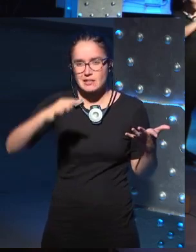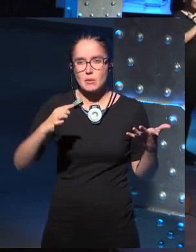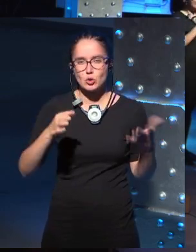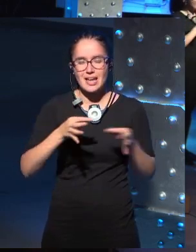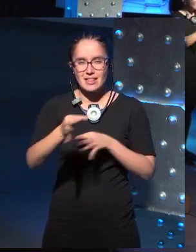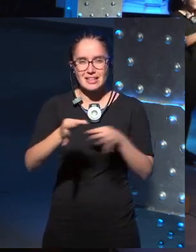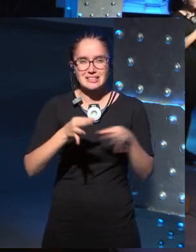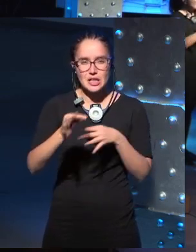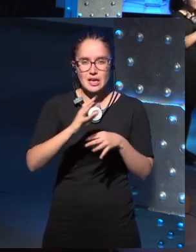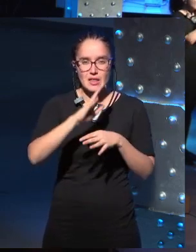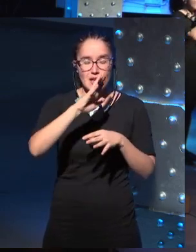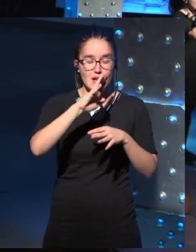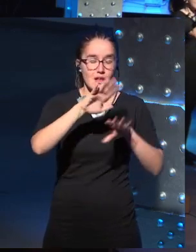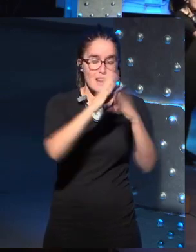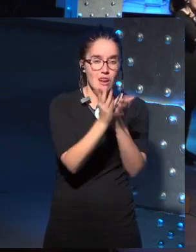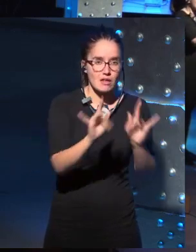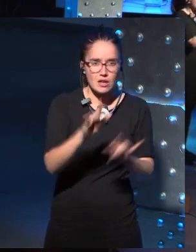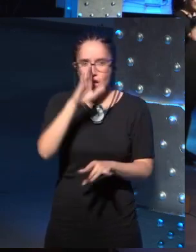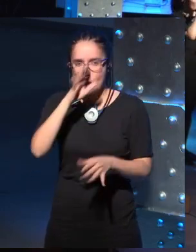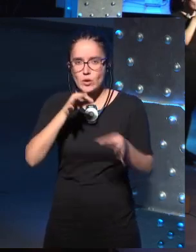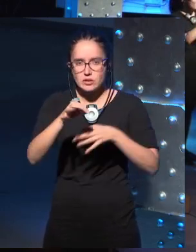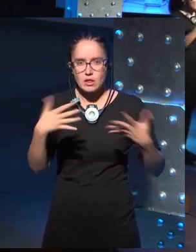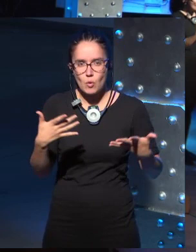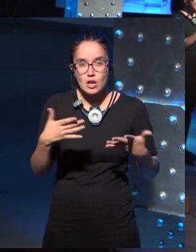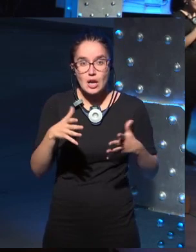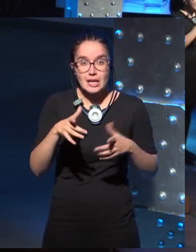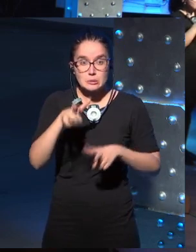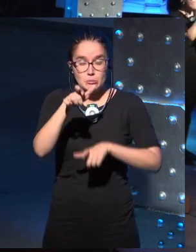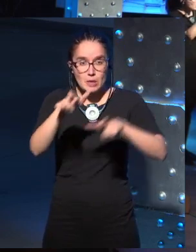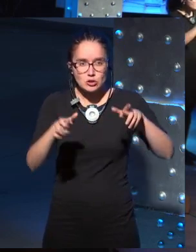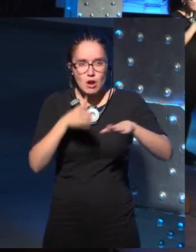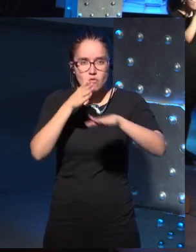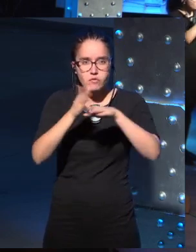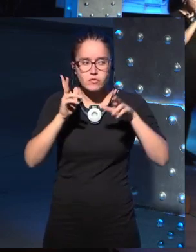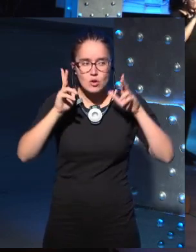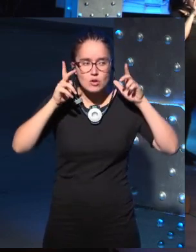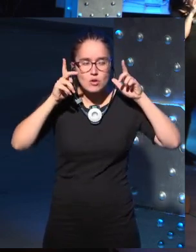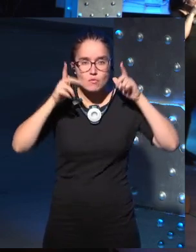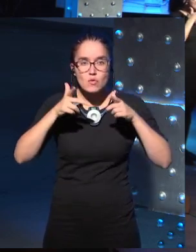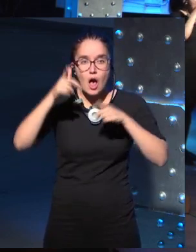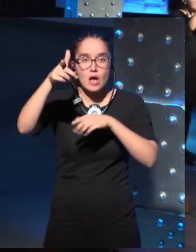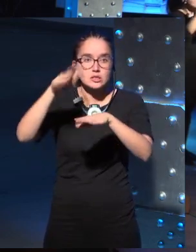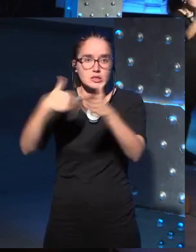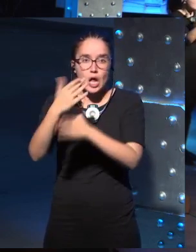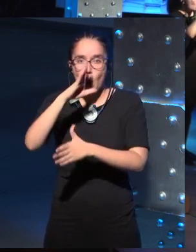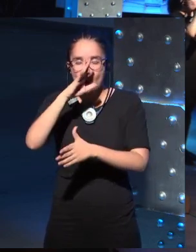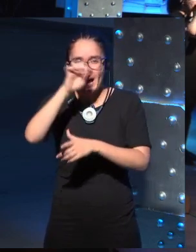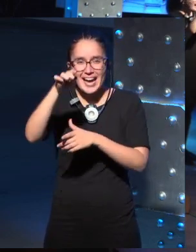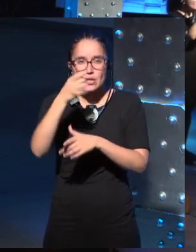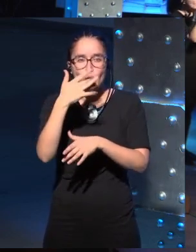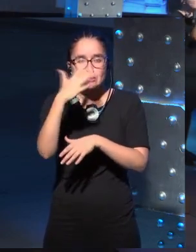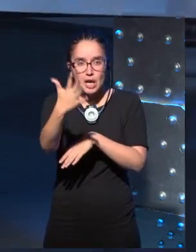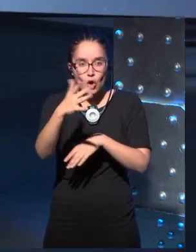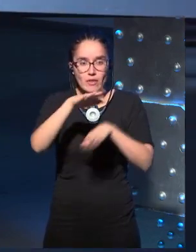Moon. The astronauts who went on the Moon left a mirror on its surface, and from Earth